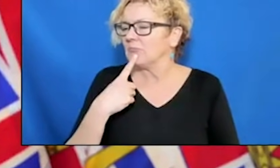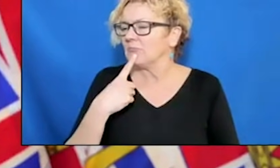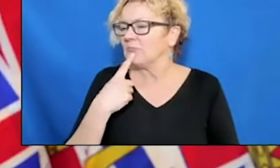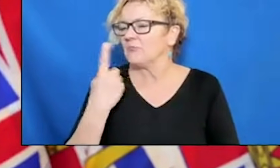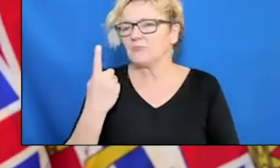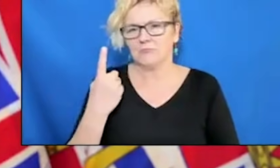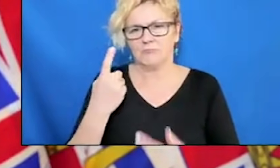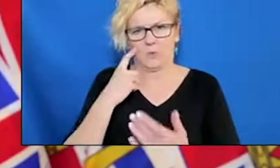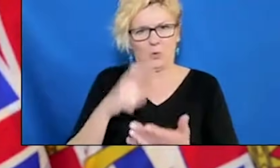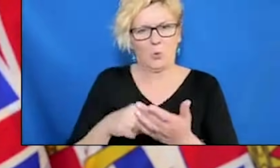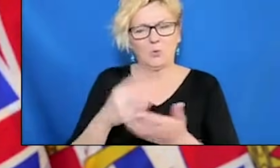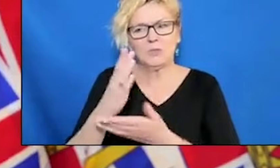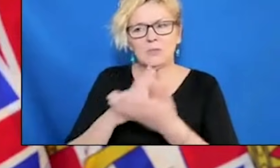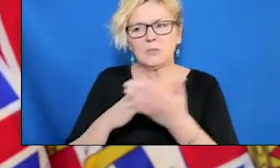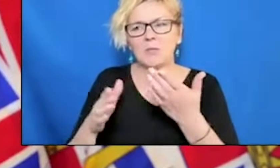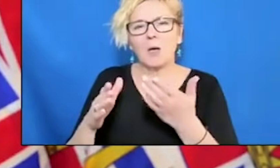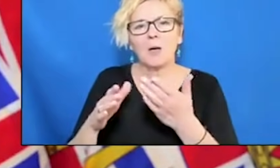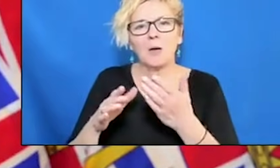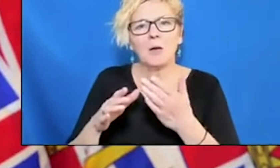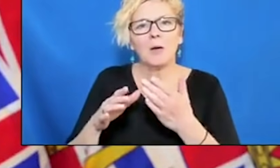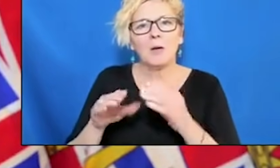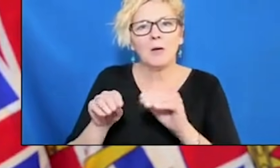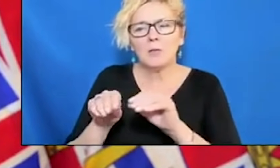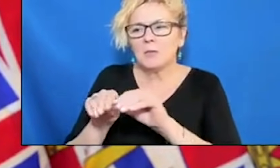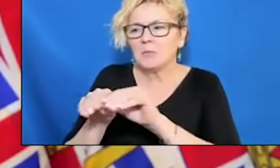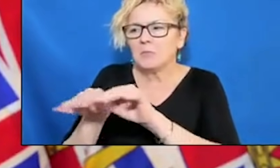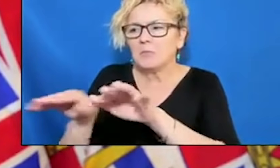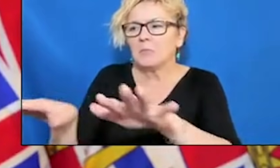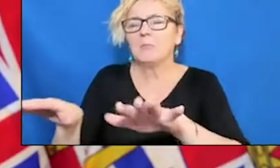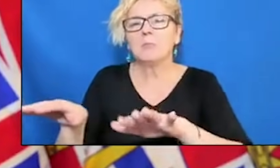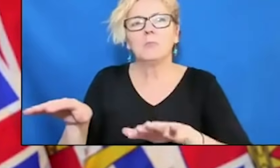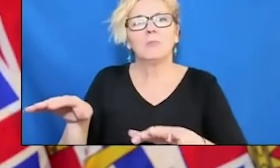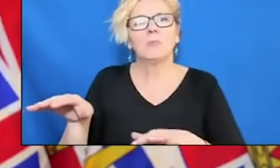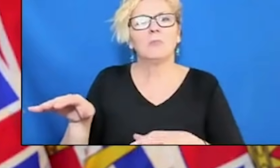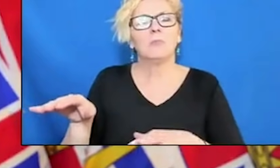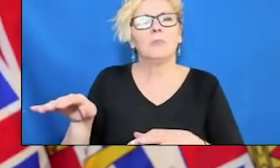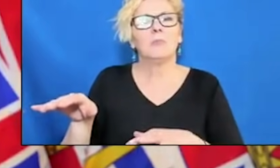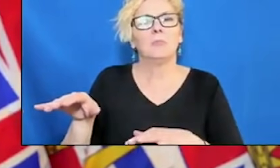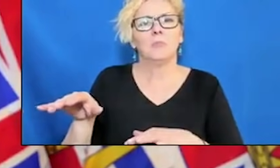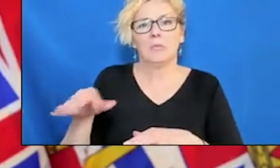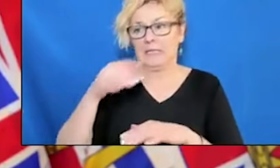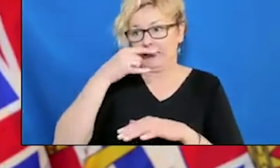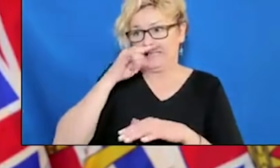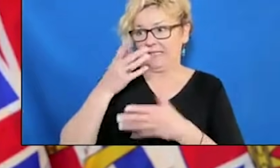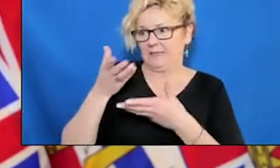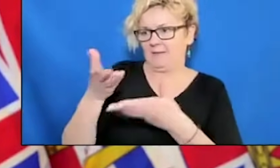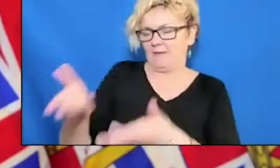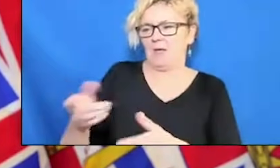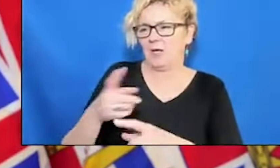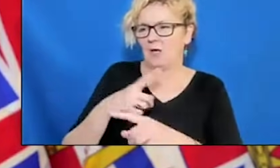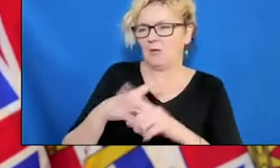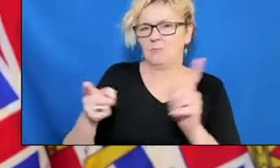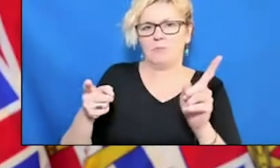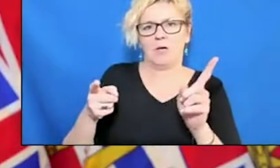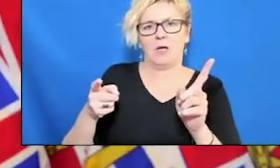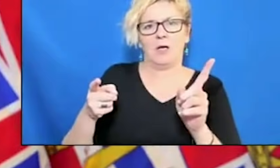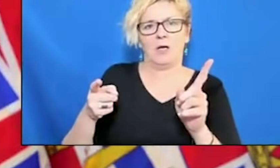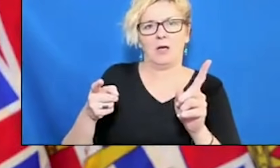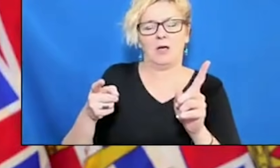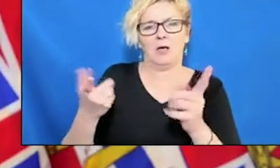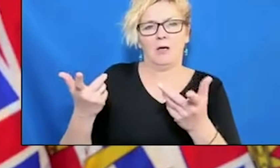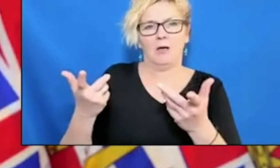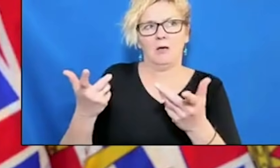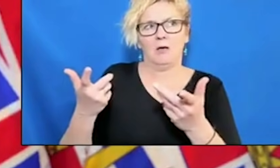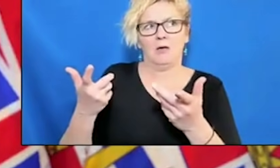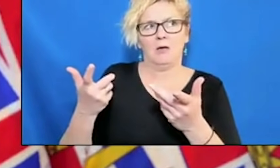it's maybe not the kids so much, but the adults. Can you just expand on that a bit and what's happening in those